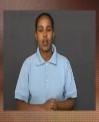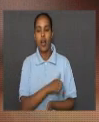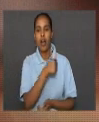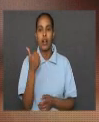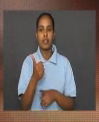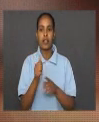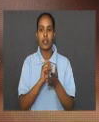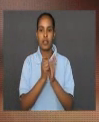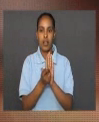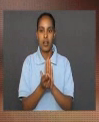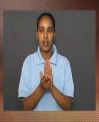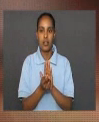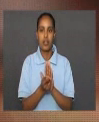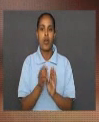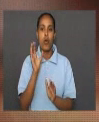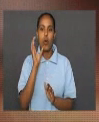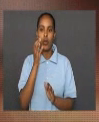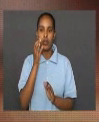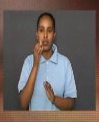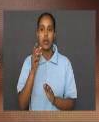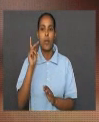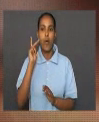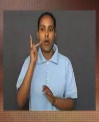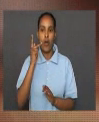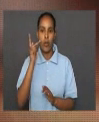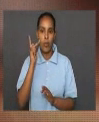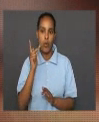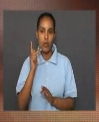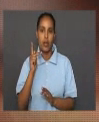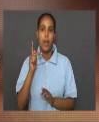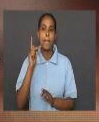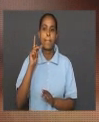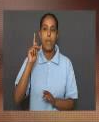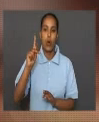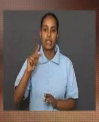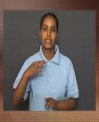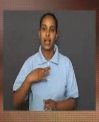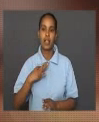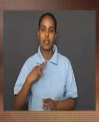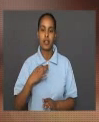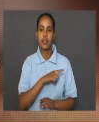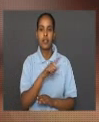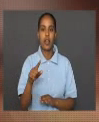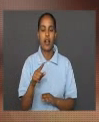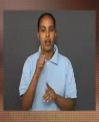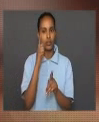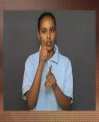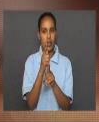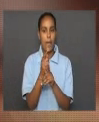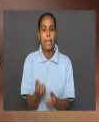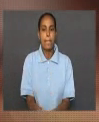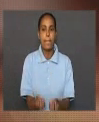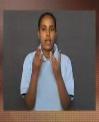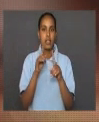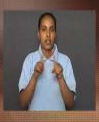Another example of a condensation polymer is polyester. There are actually